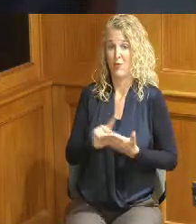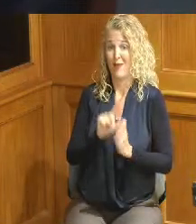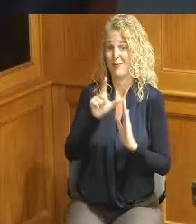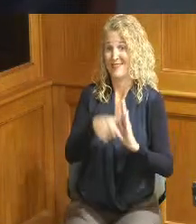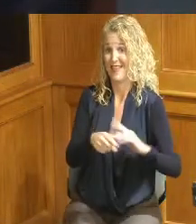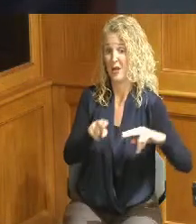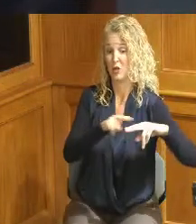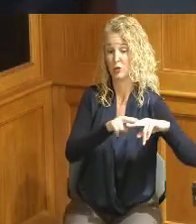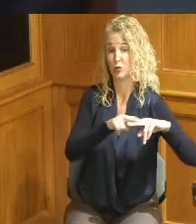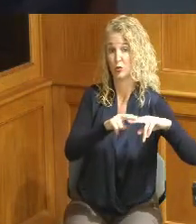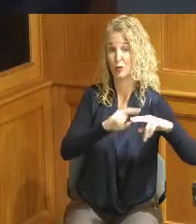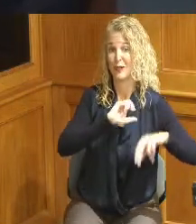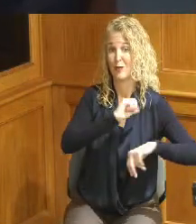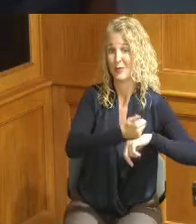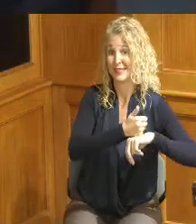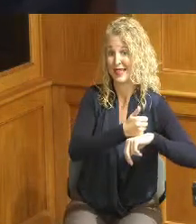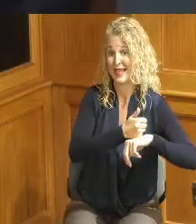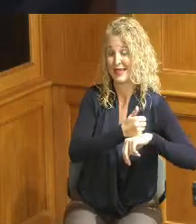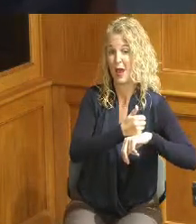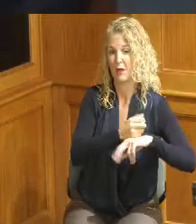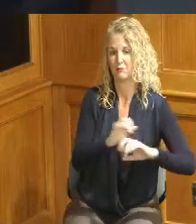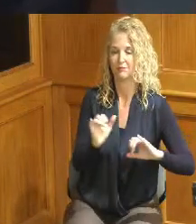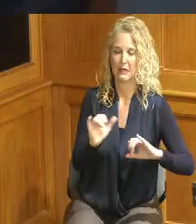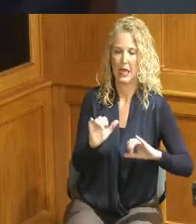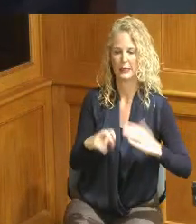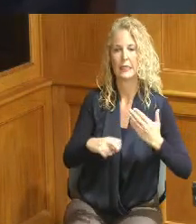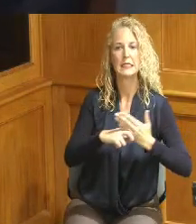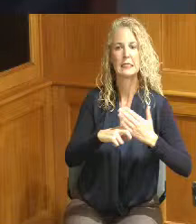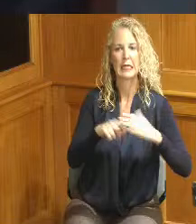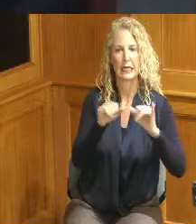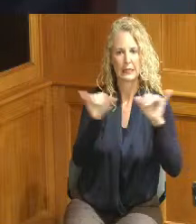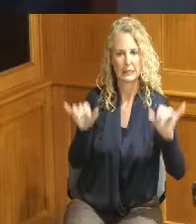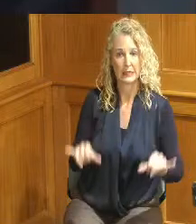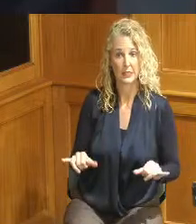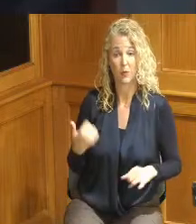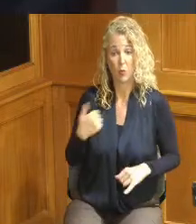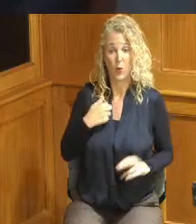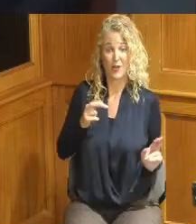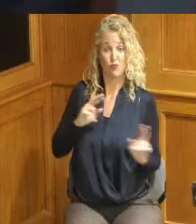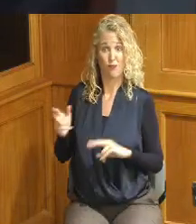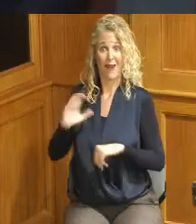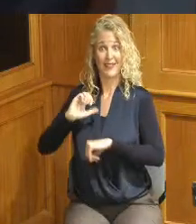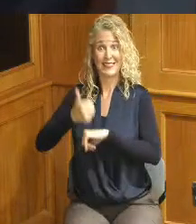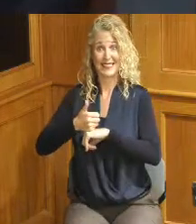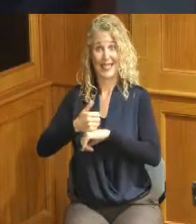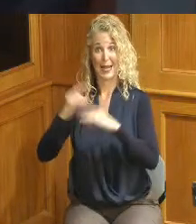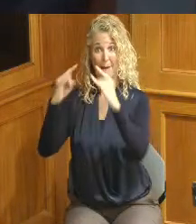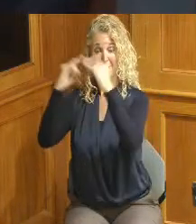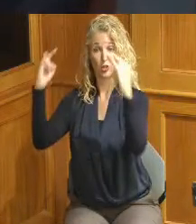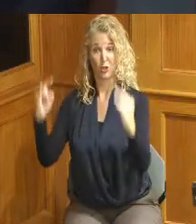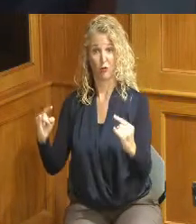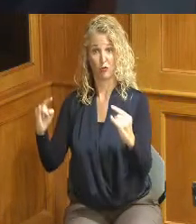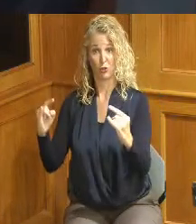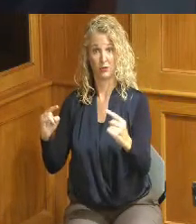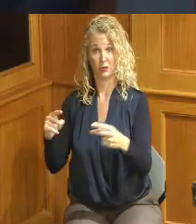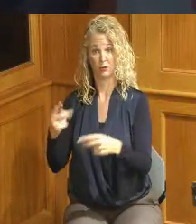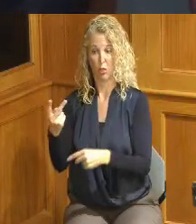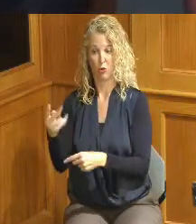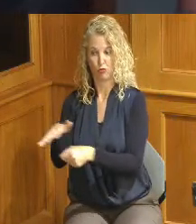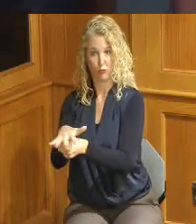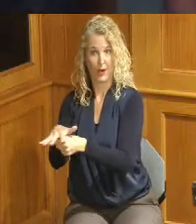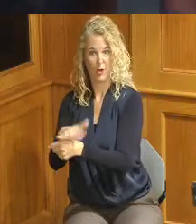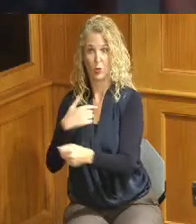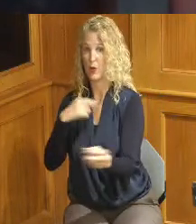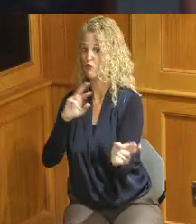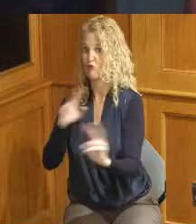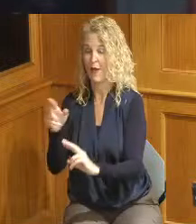up a voucher system to go to local hotels. So we were prepared to open a shelter in Whitewater Township for anybody, and Miami Township if it needed. So we had the